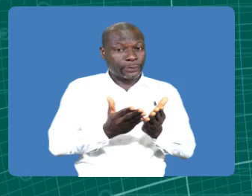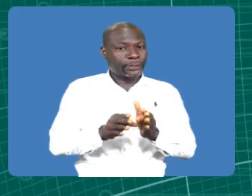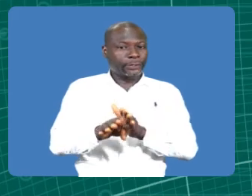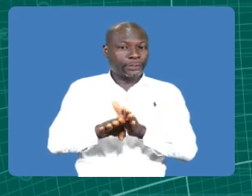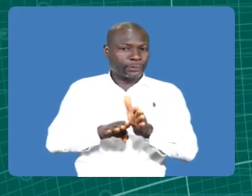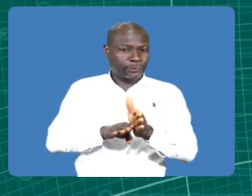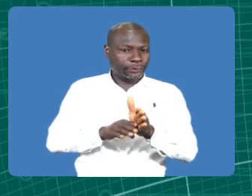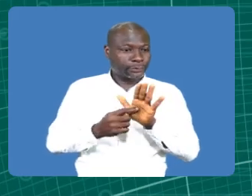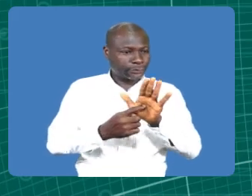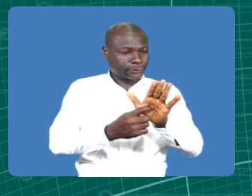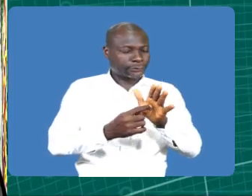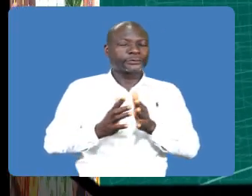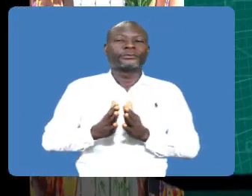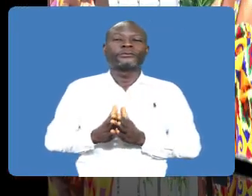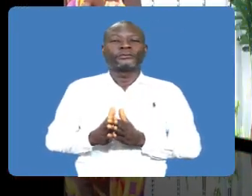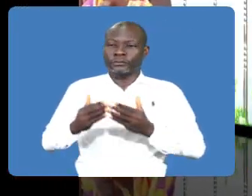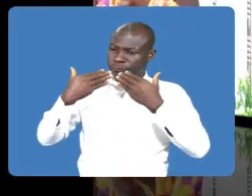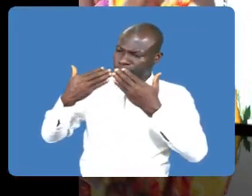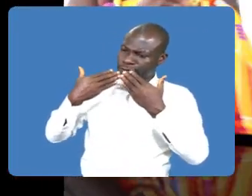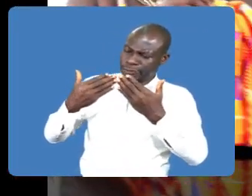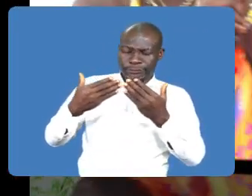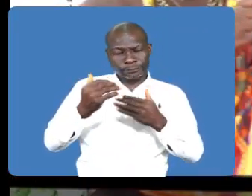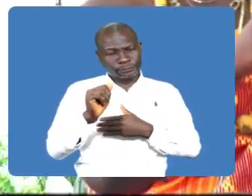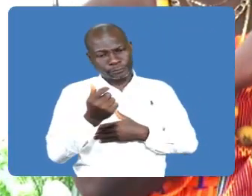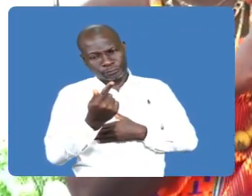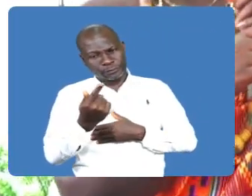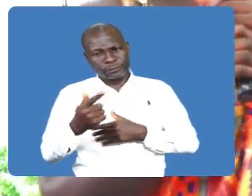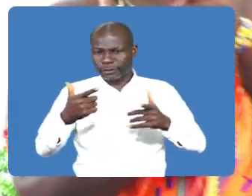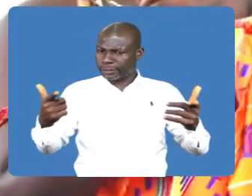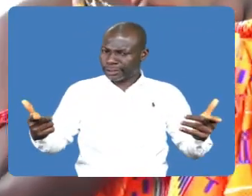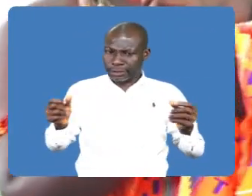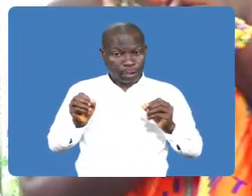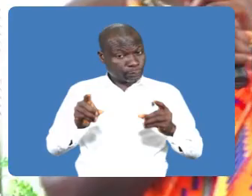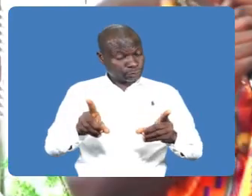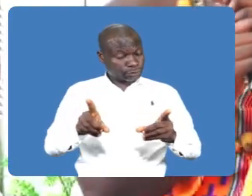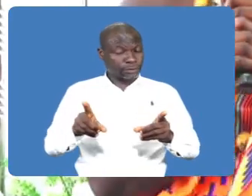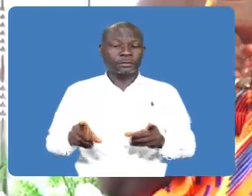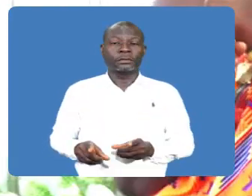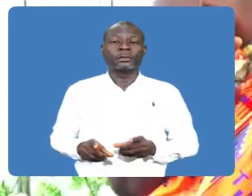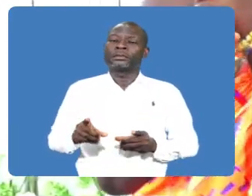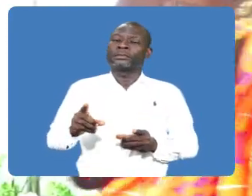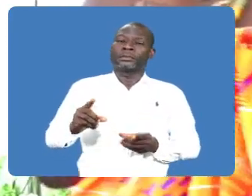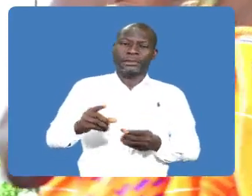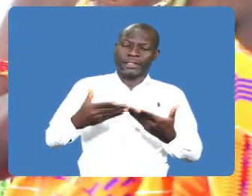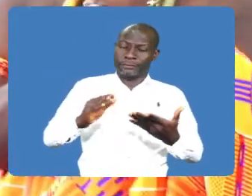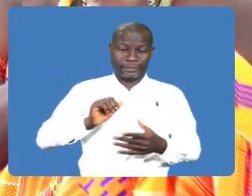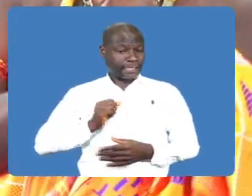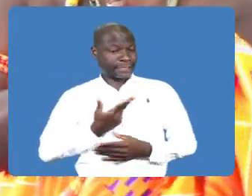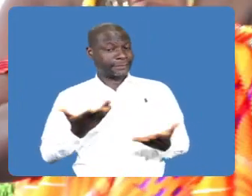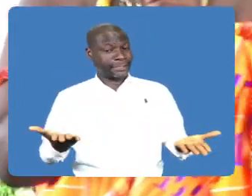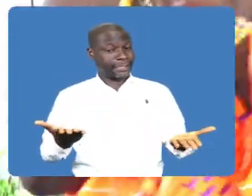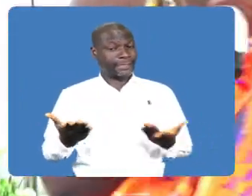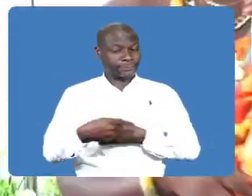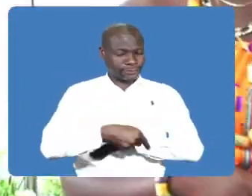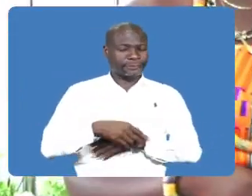interest before the luncheon takes place. Thank you very much for this great opportunity that has been given